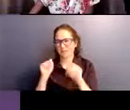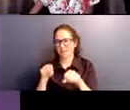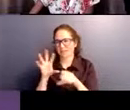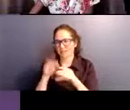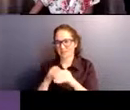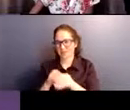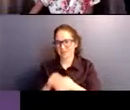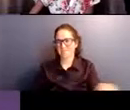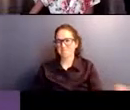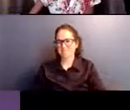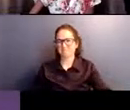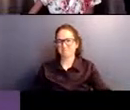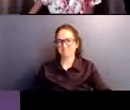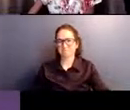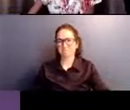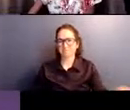participate.